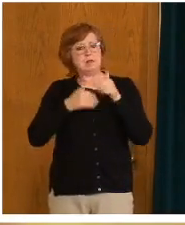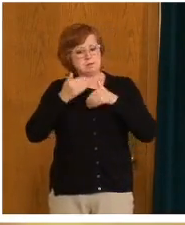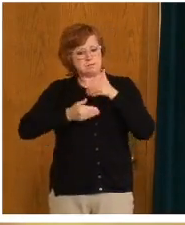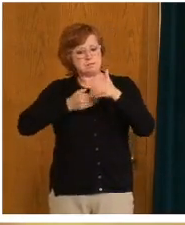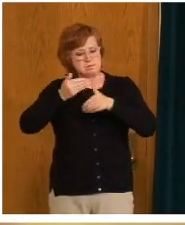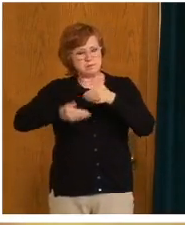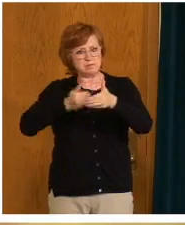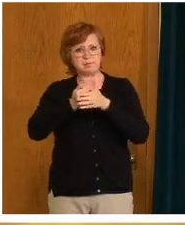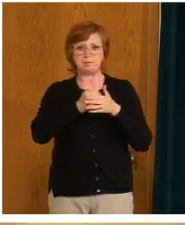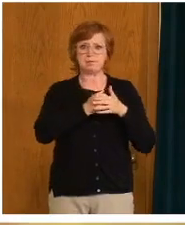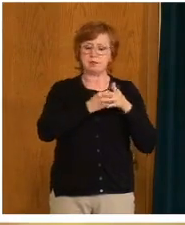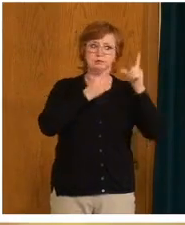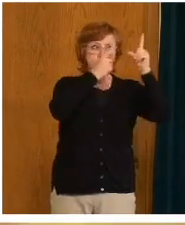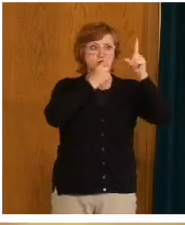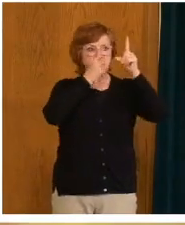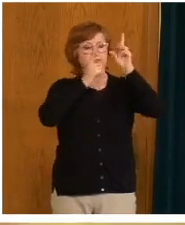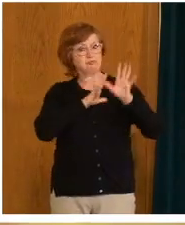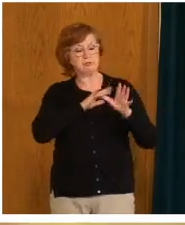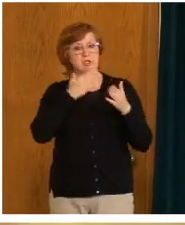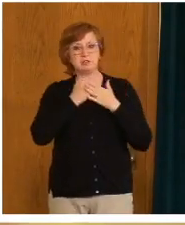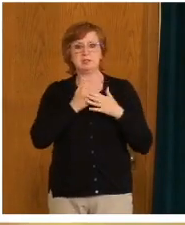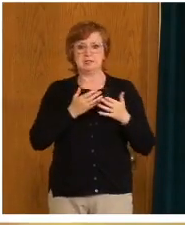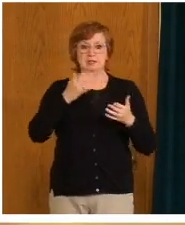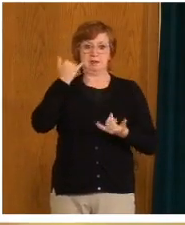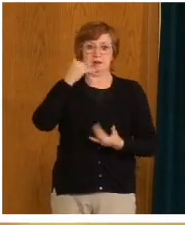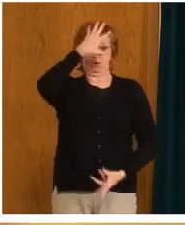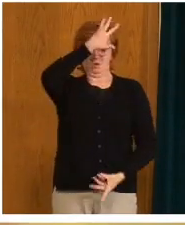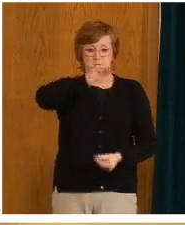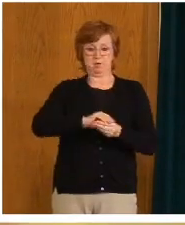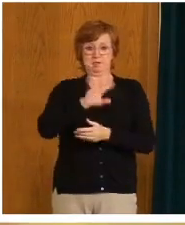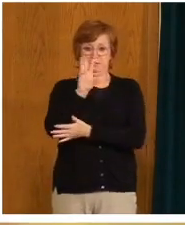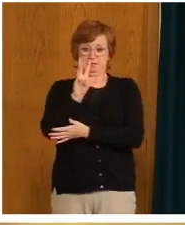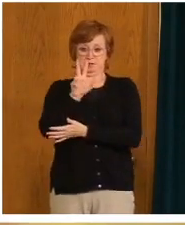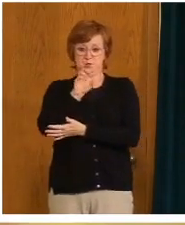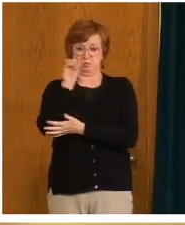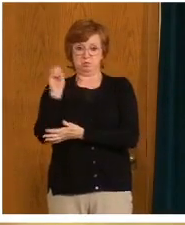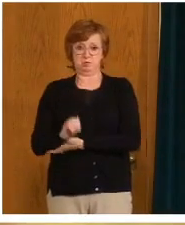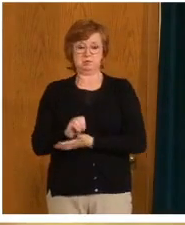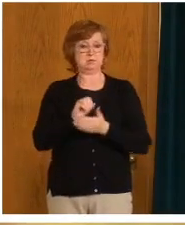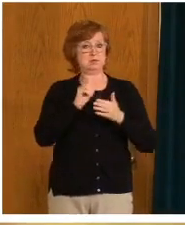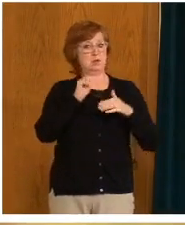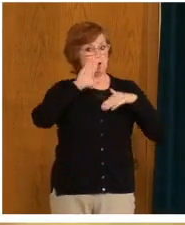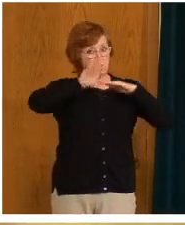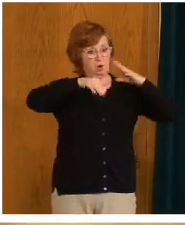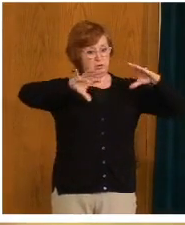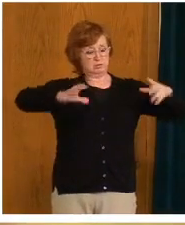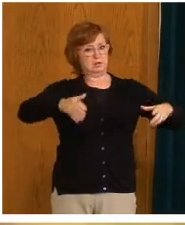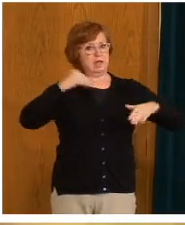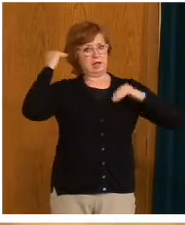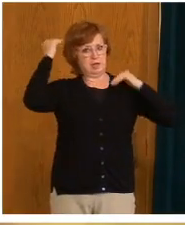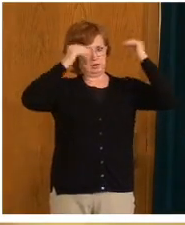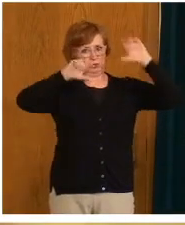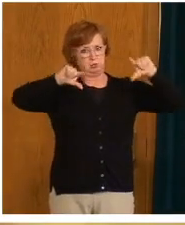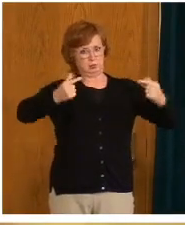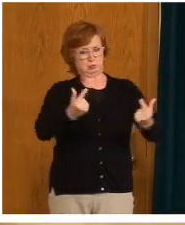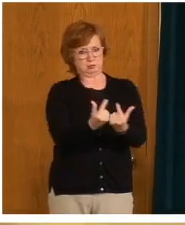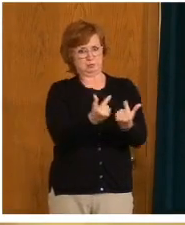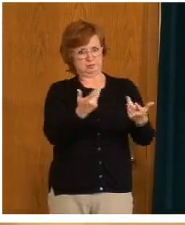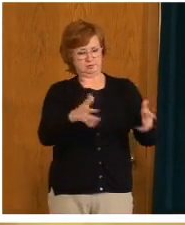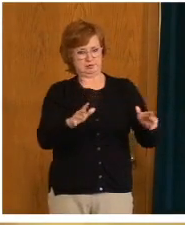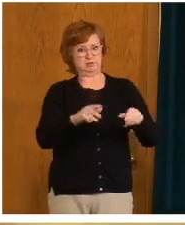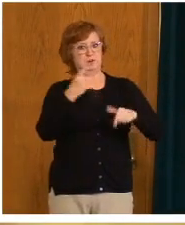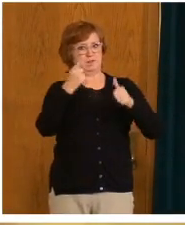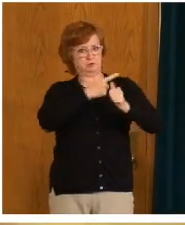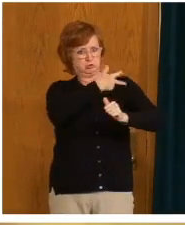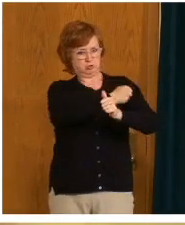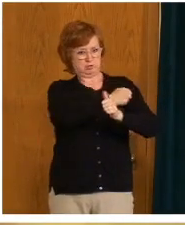have a ways to go. We are now at 63% of all adults in Saskatchewan have now received their first shot, When we